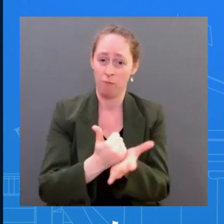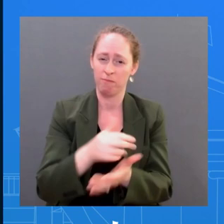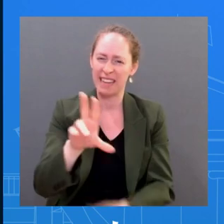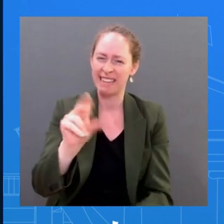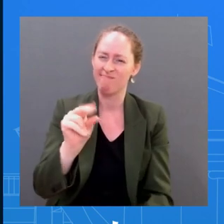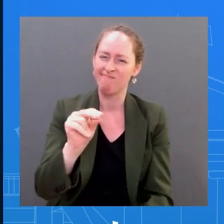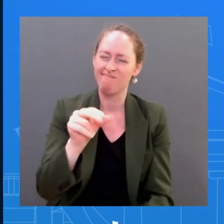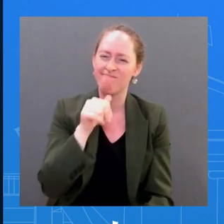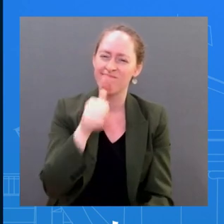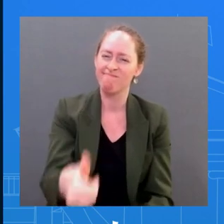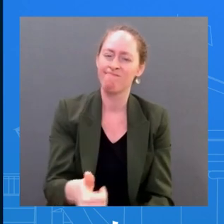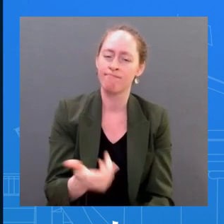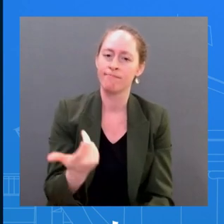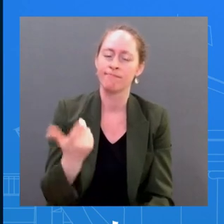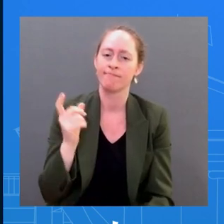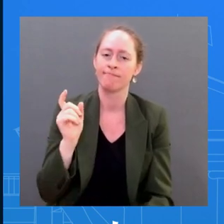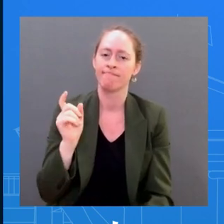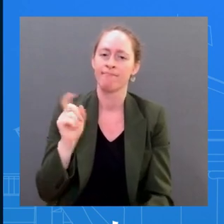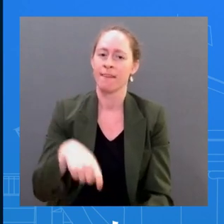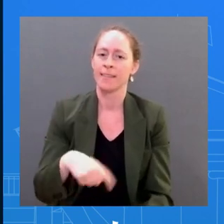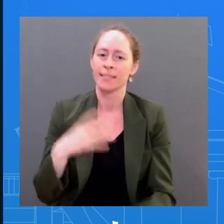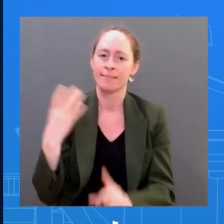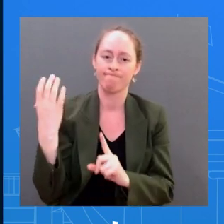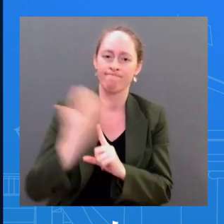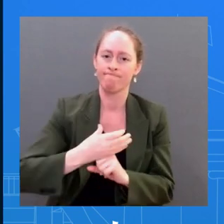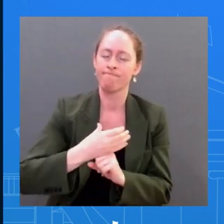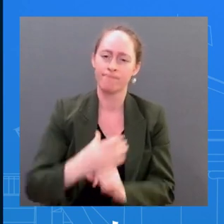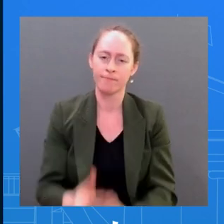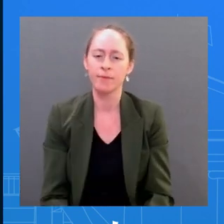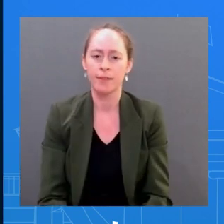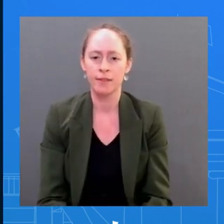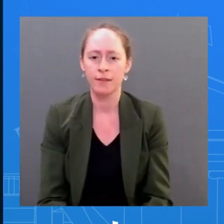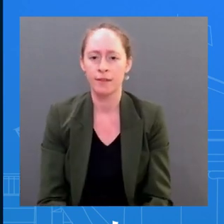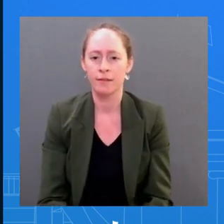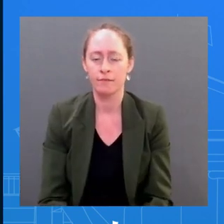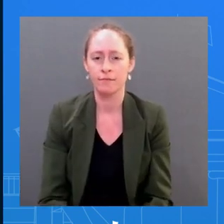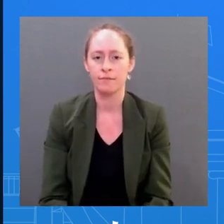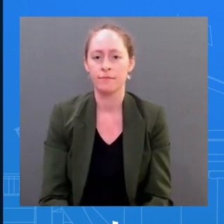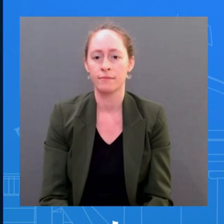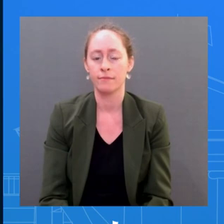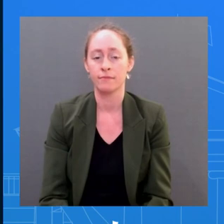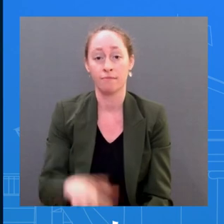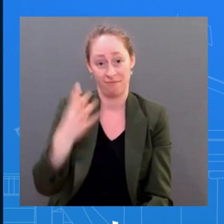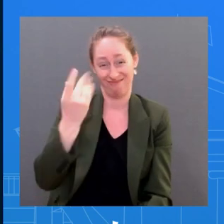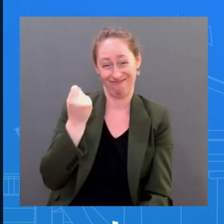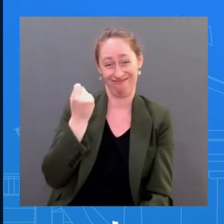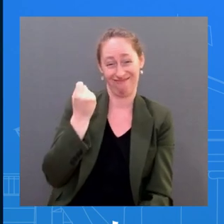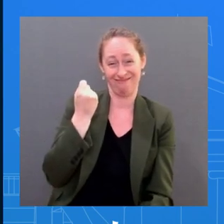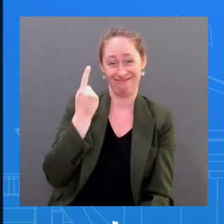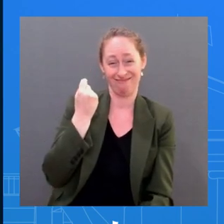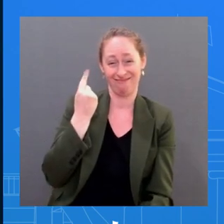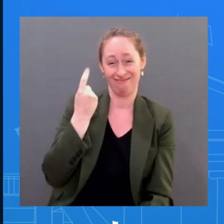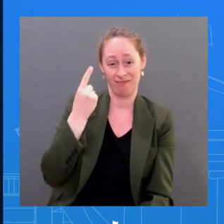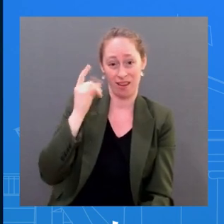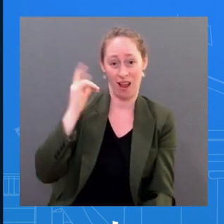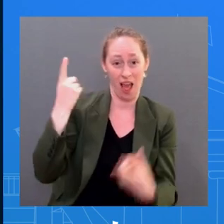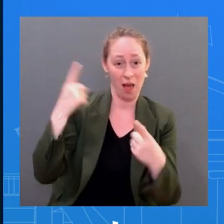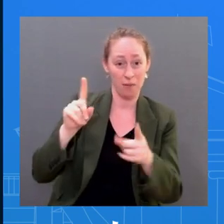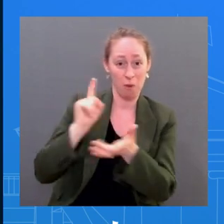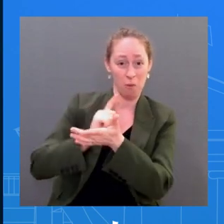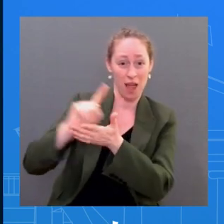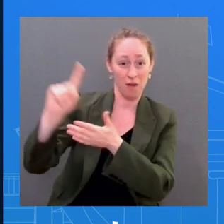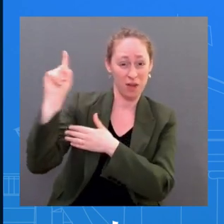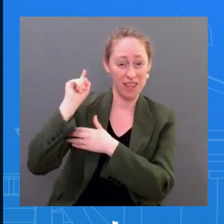Ryan got a full-time line job, stringing power lines from pole to pole. And every day since landing that well-paying full-time job,